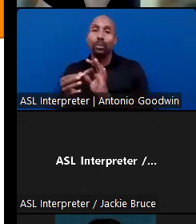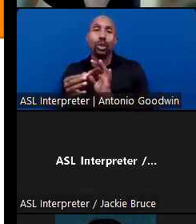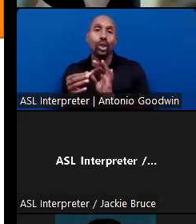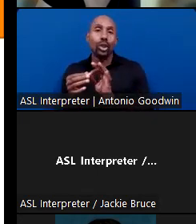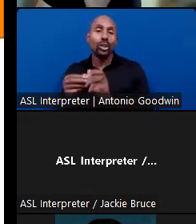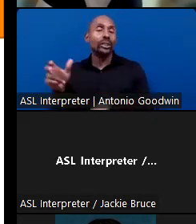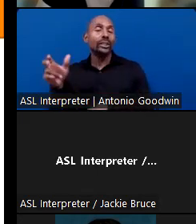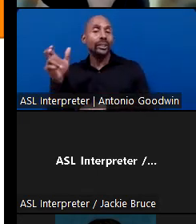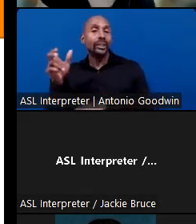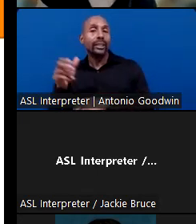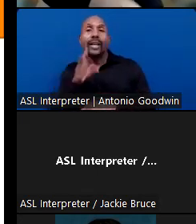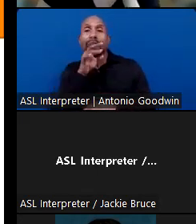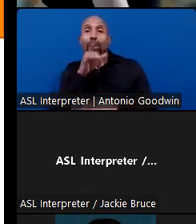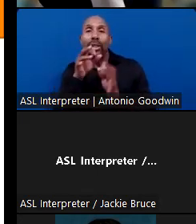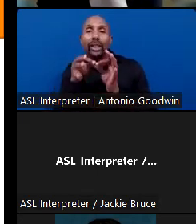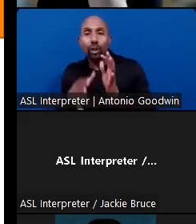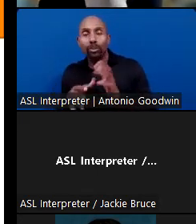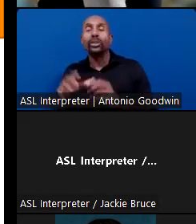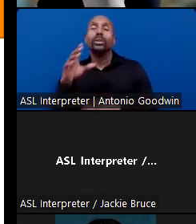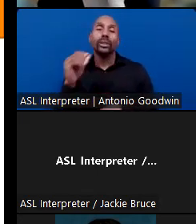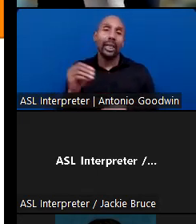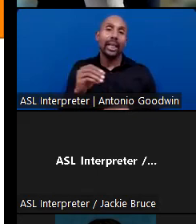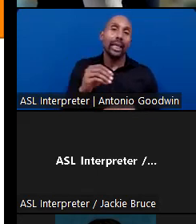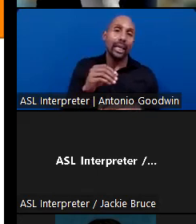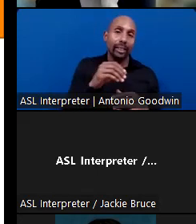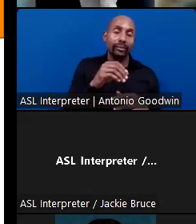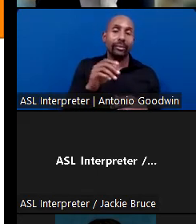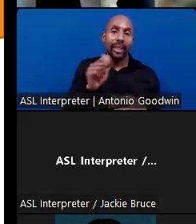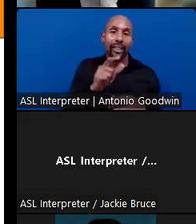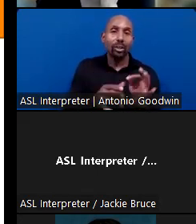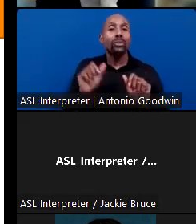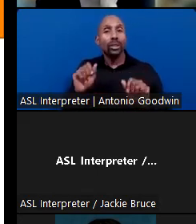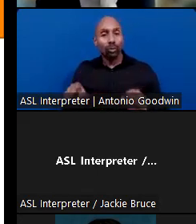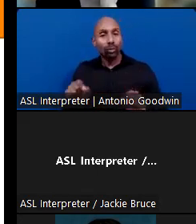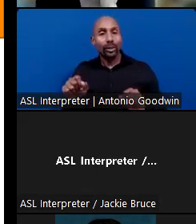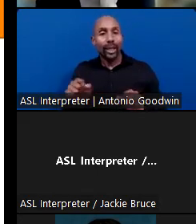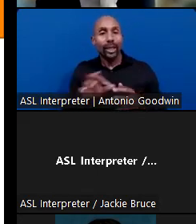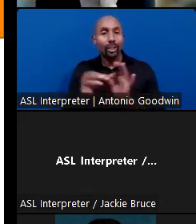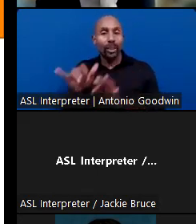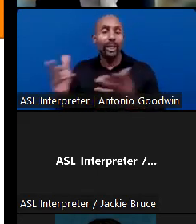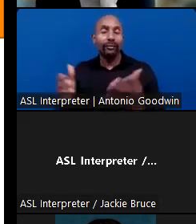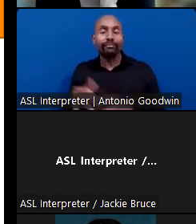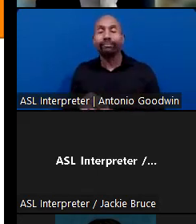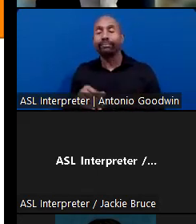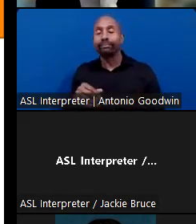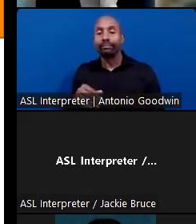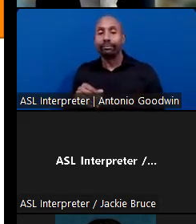what I say, not the slides. So just so folks know. Or you can go to